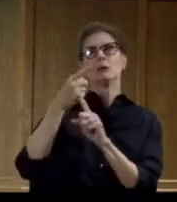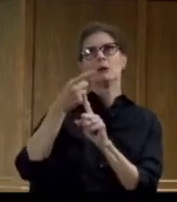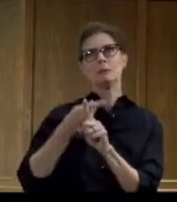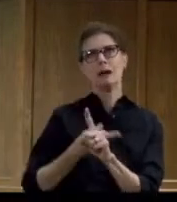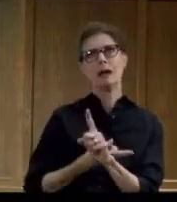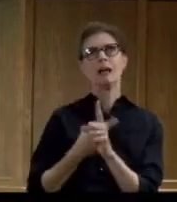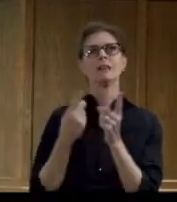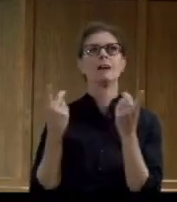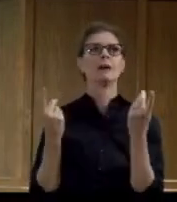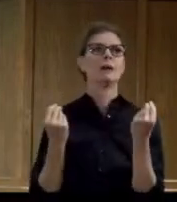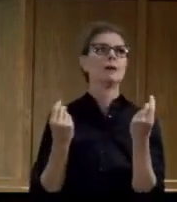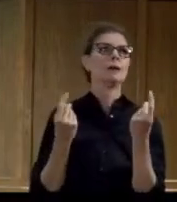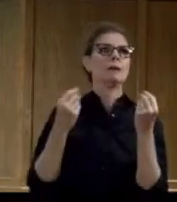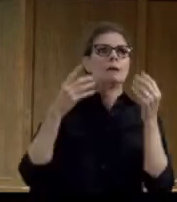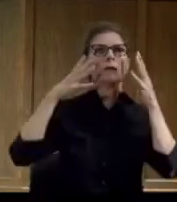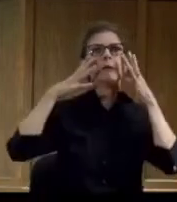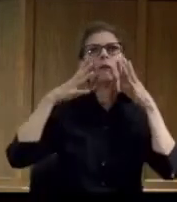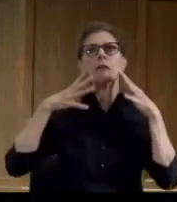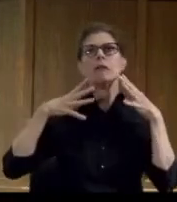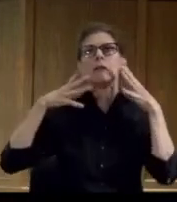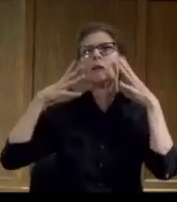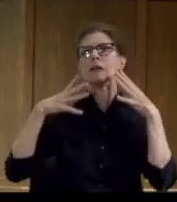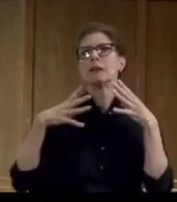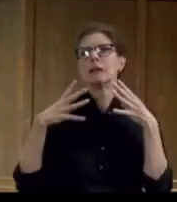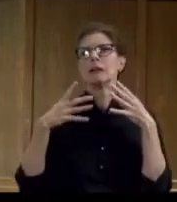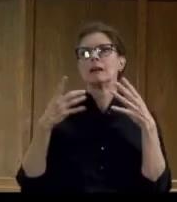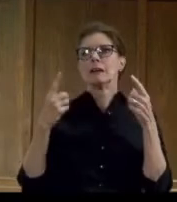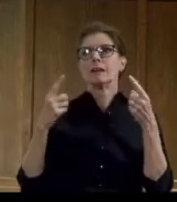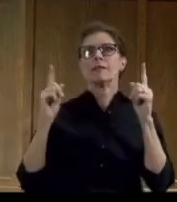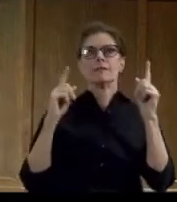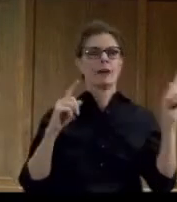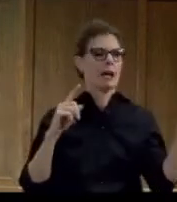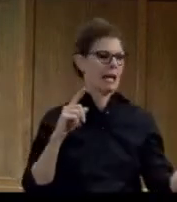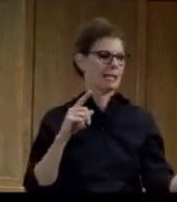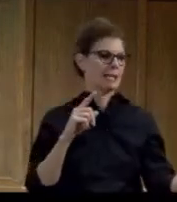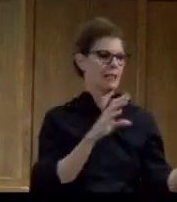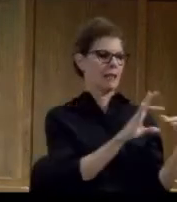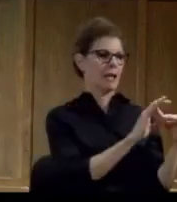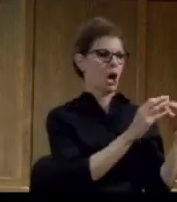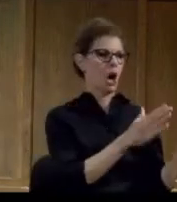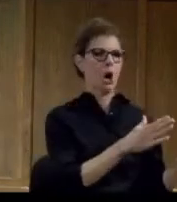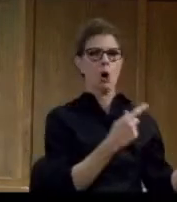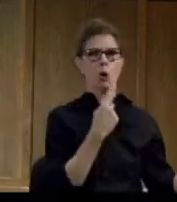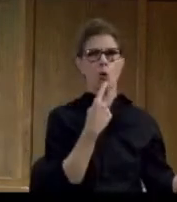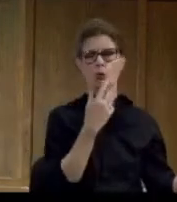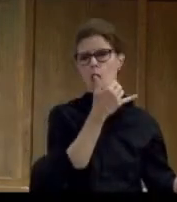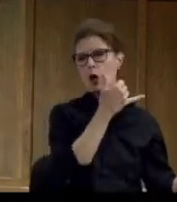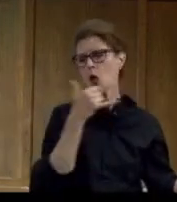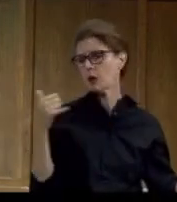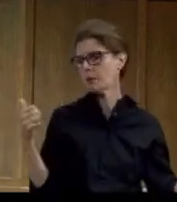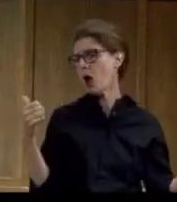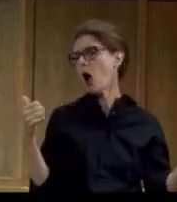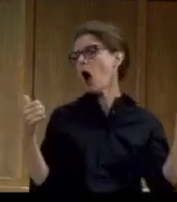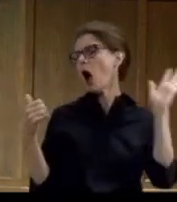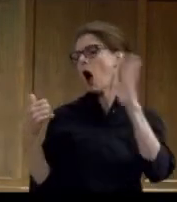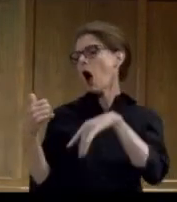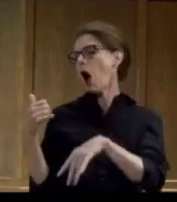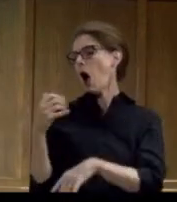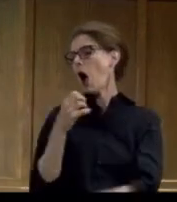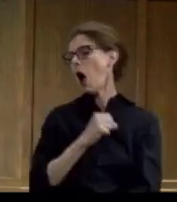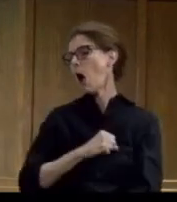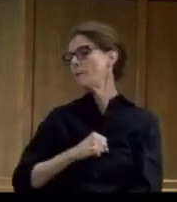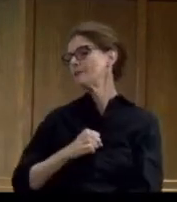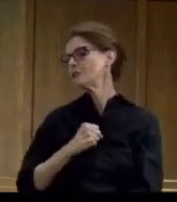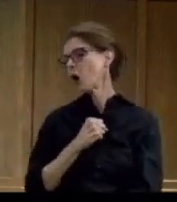what he's going to do. Well, finally, the owner calls him again and says, I'm so sorry. There was a huge mistake. The accountant got